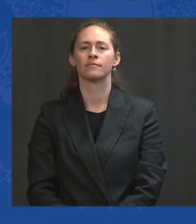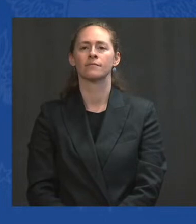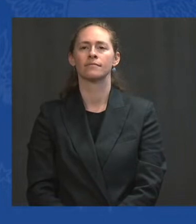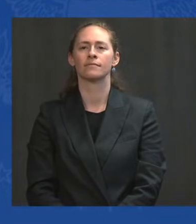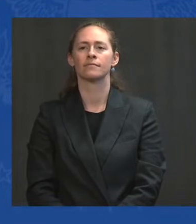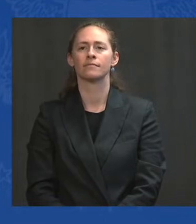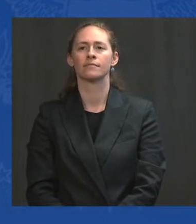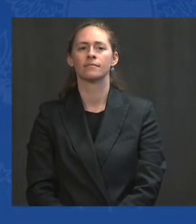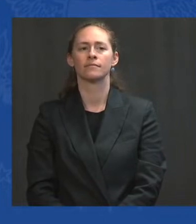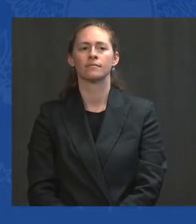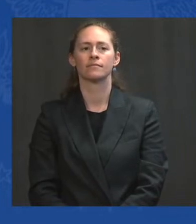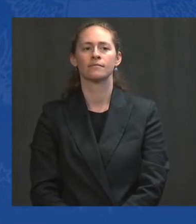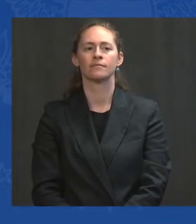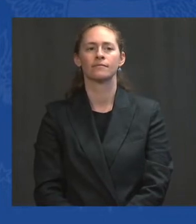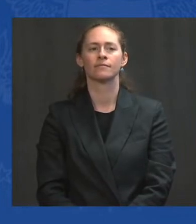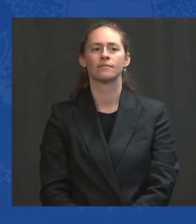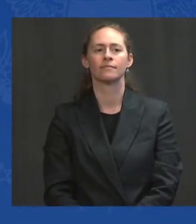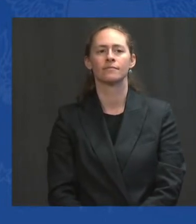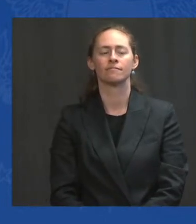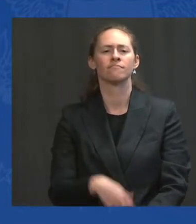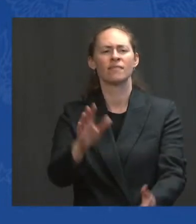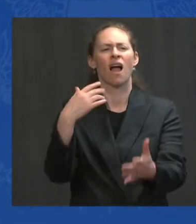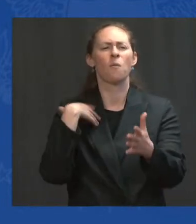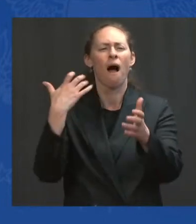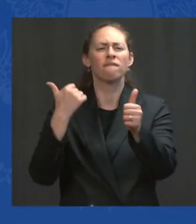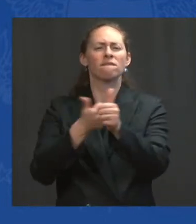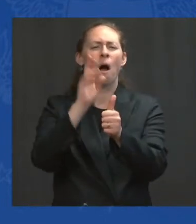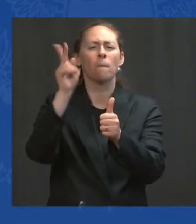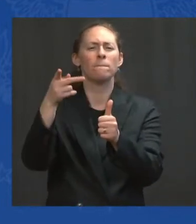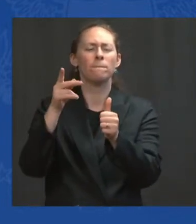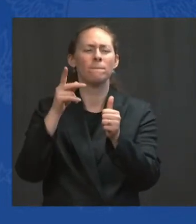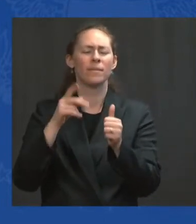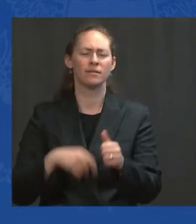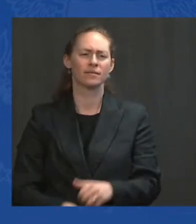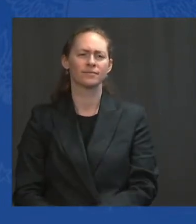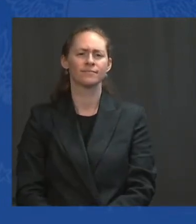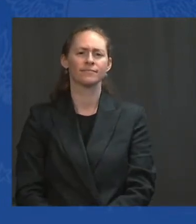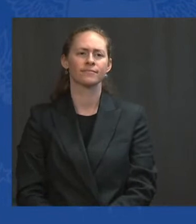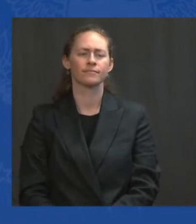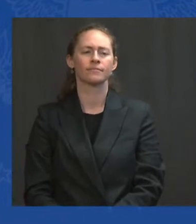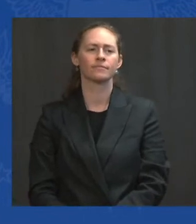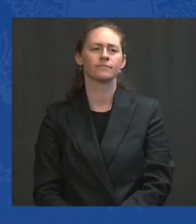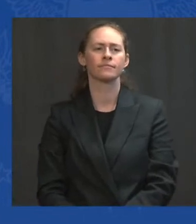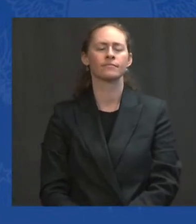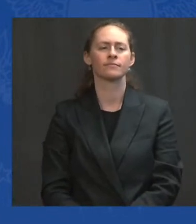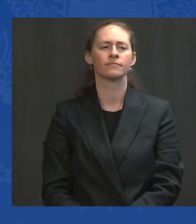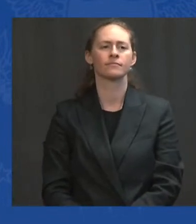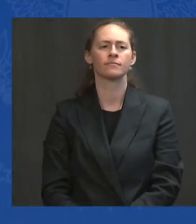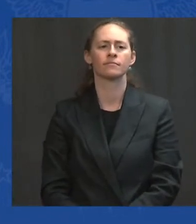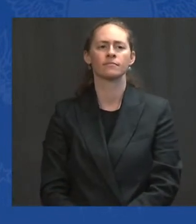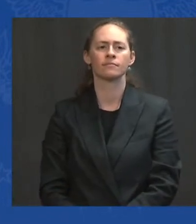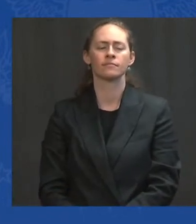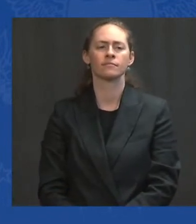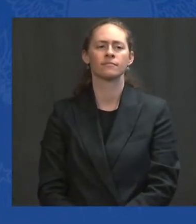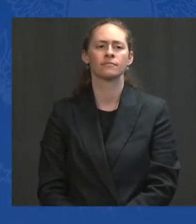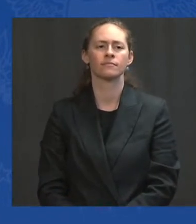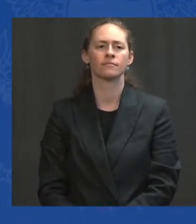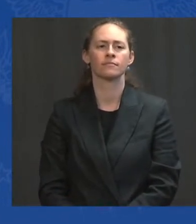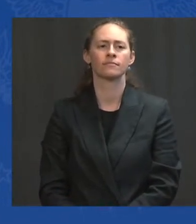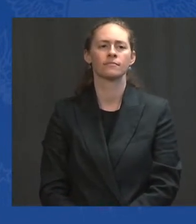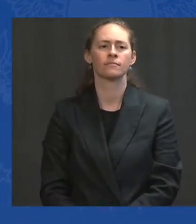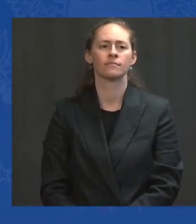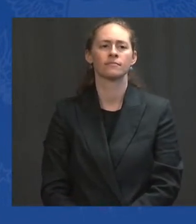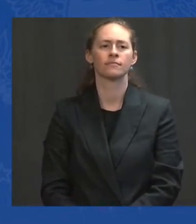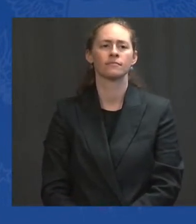Hi, thank you. Just wanted to follow up on that and ask, can we take from that then, and this is for both Dr. Walensky and